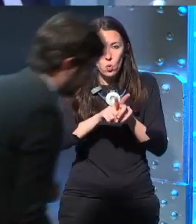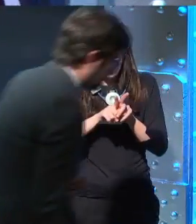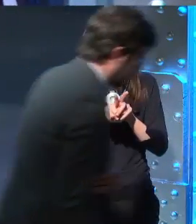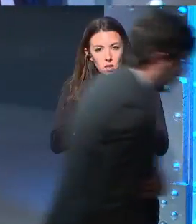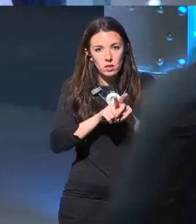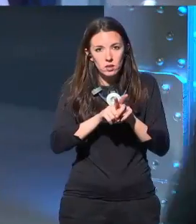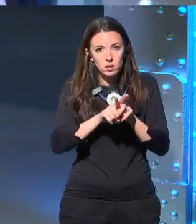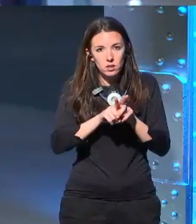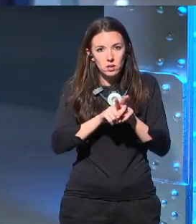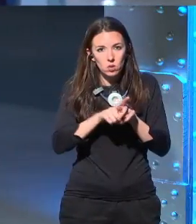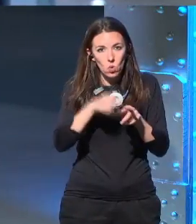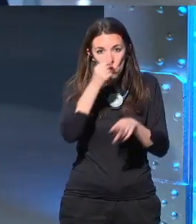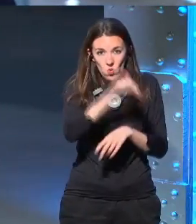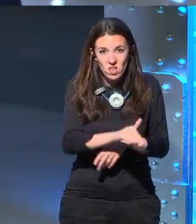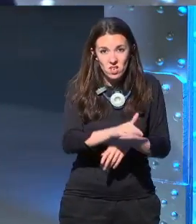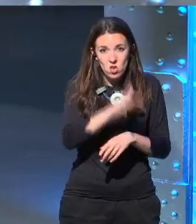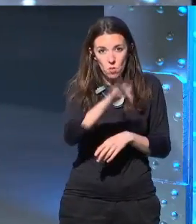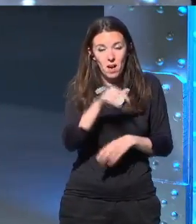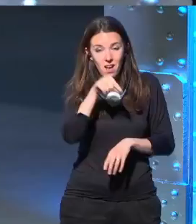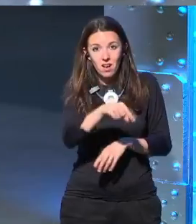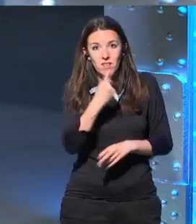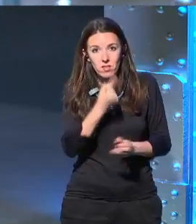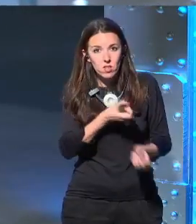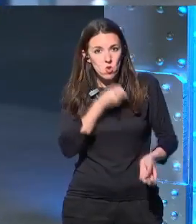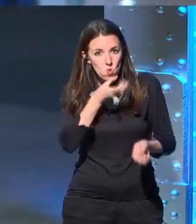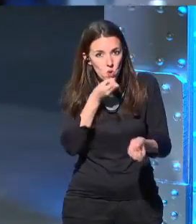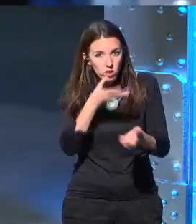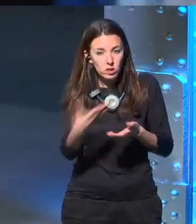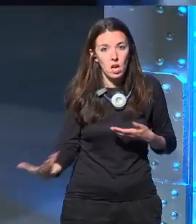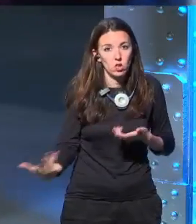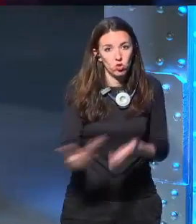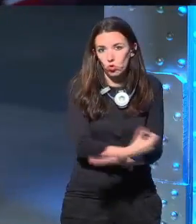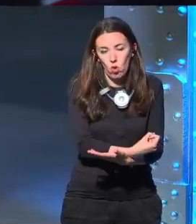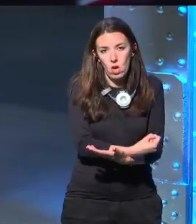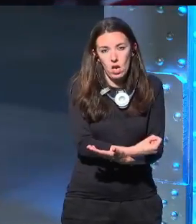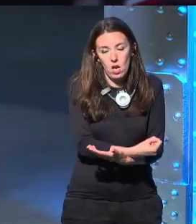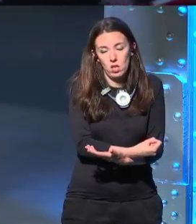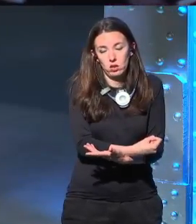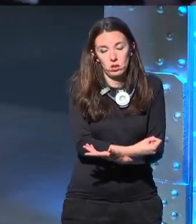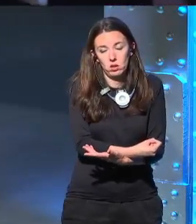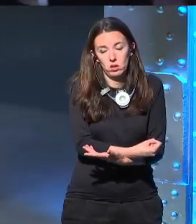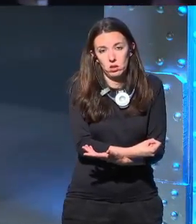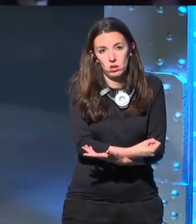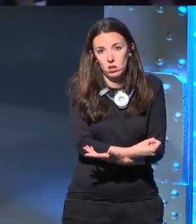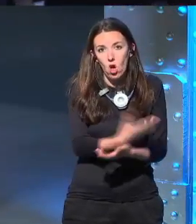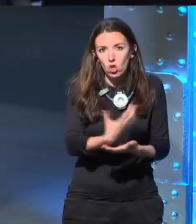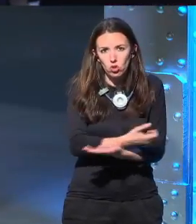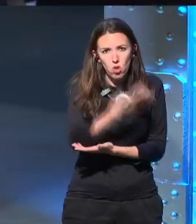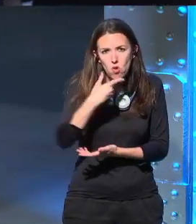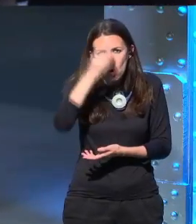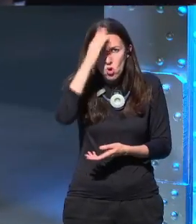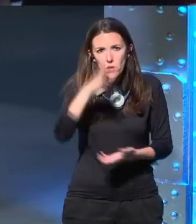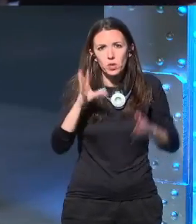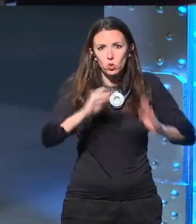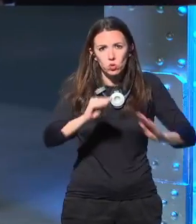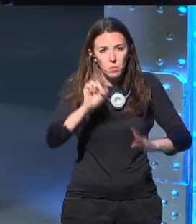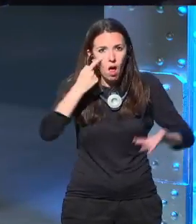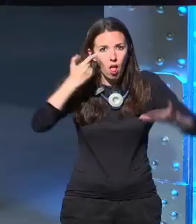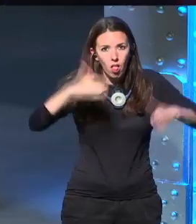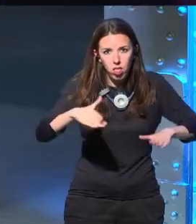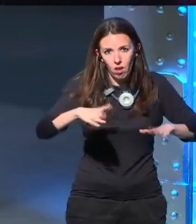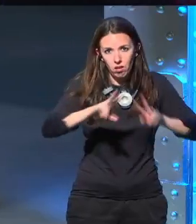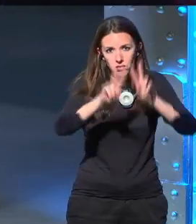the heart valve go open. And he's right. It turned out to be 200 years later that they discovered that this is how the heart valve